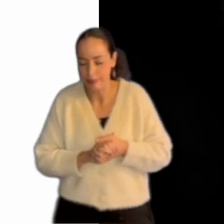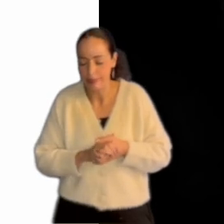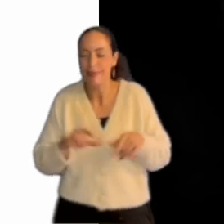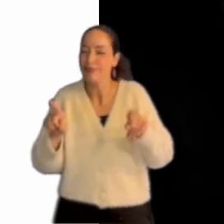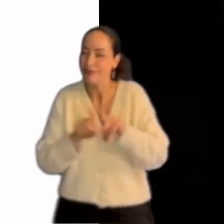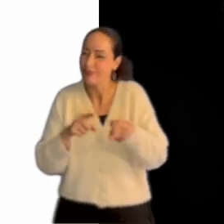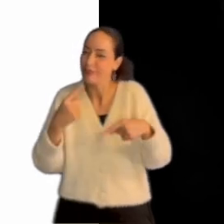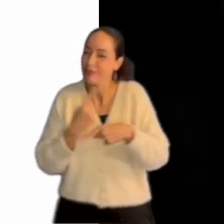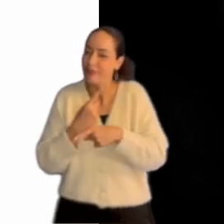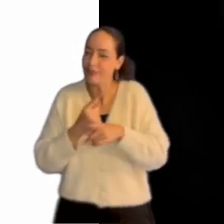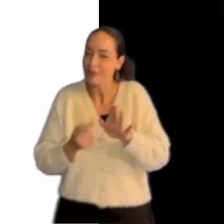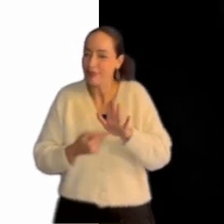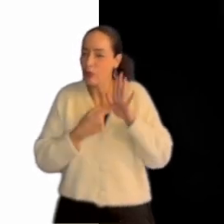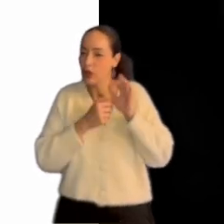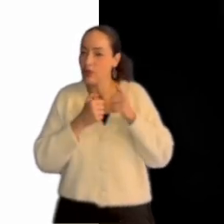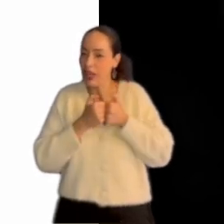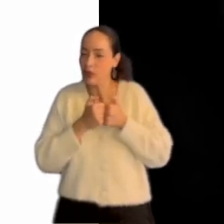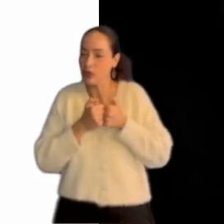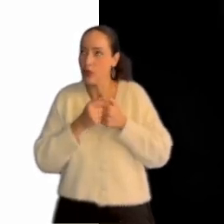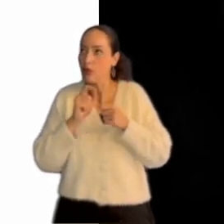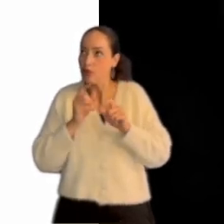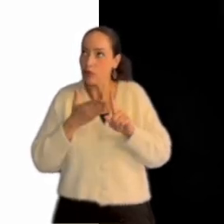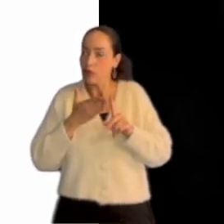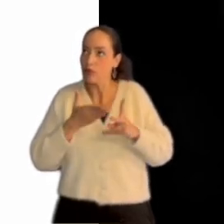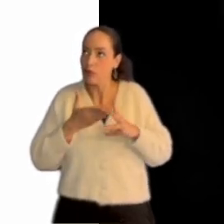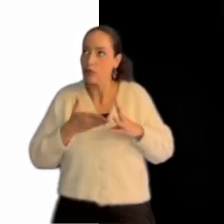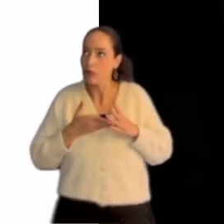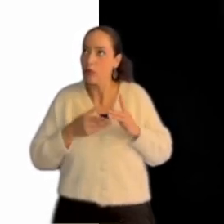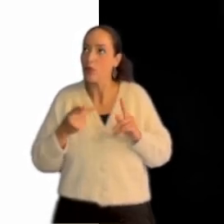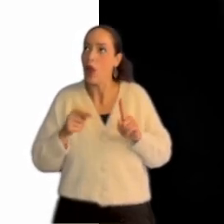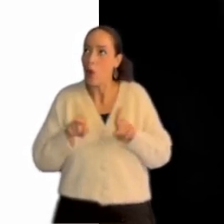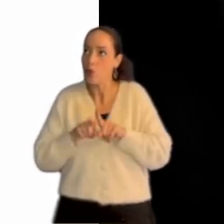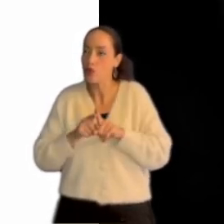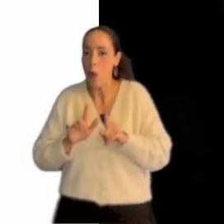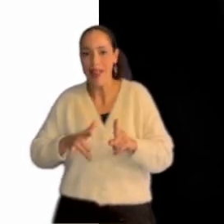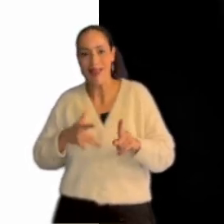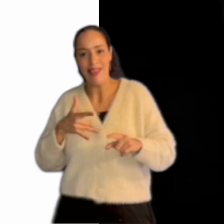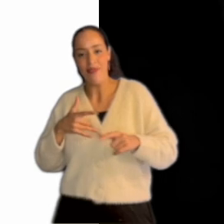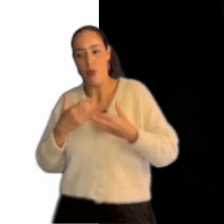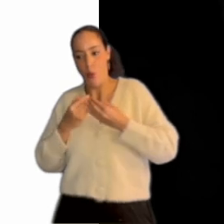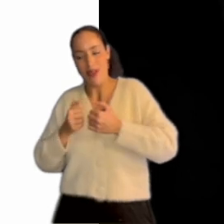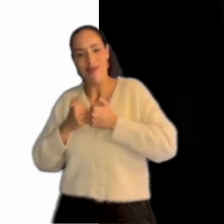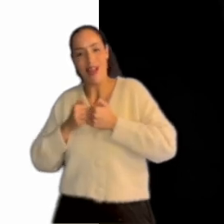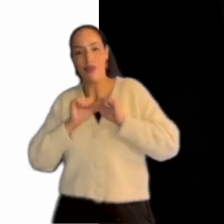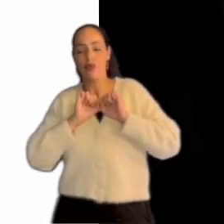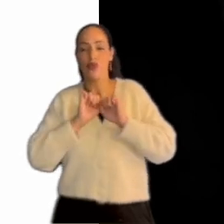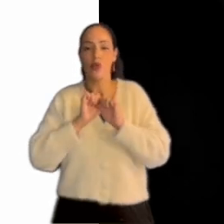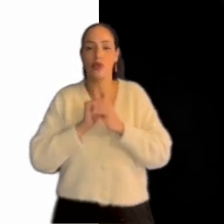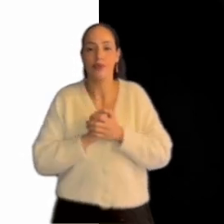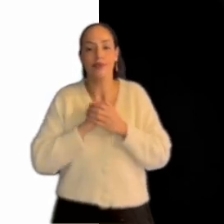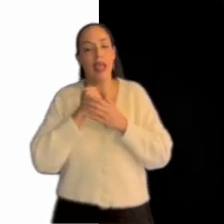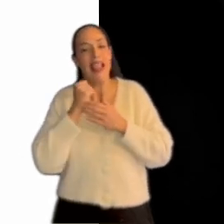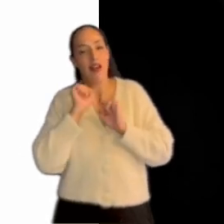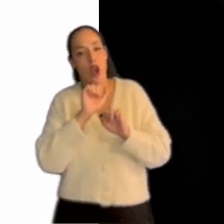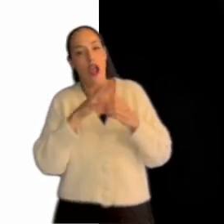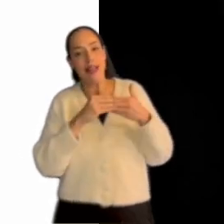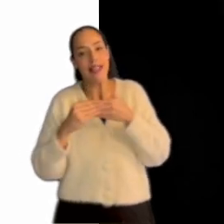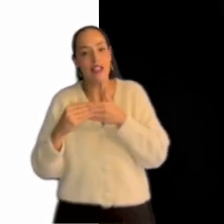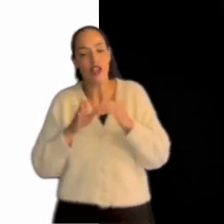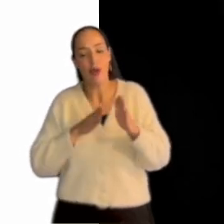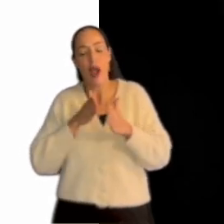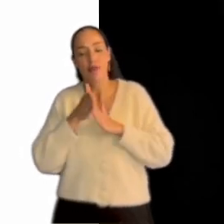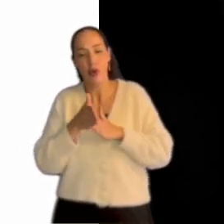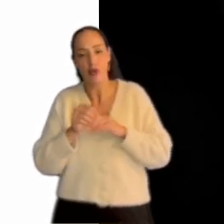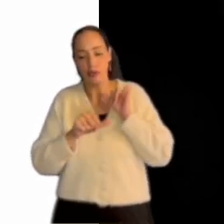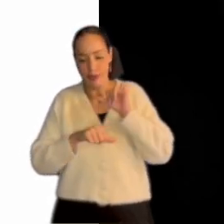them. In her daring leadership approach, a methodology which, although not defined as being trauma-informed, most certainly espouses its